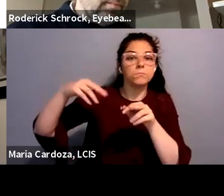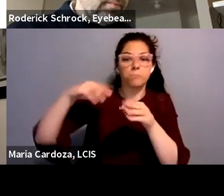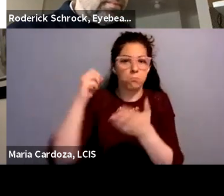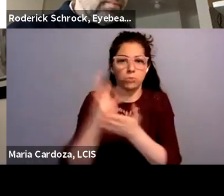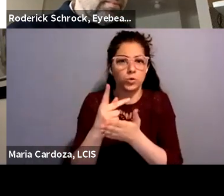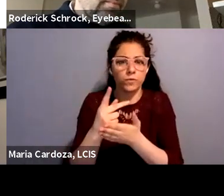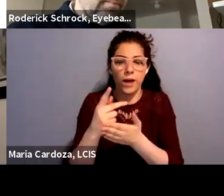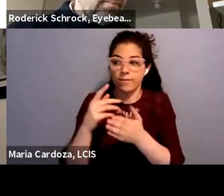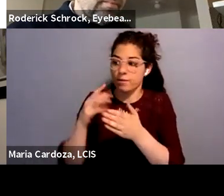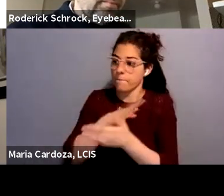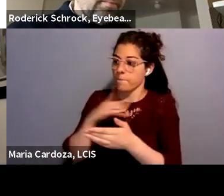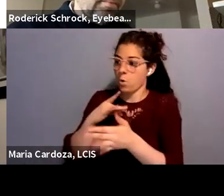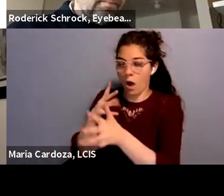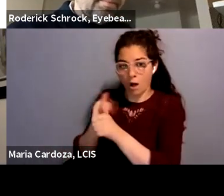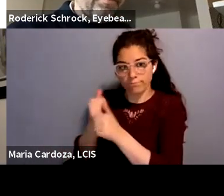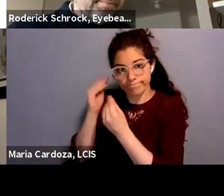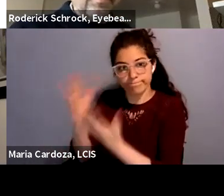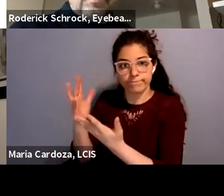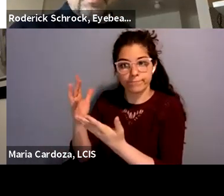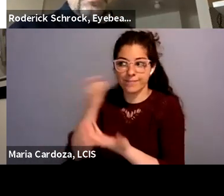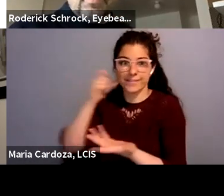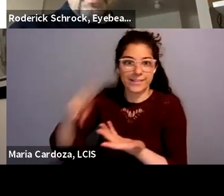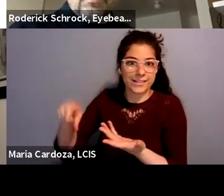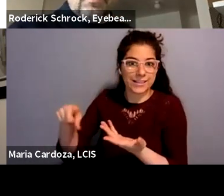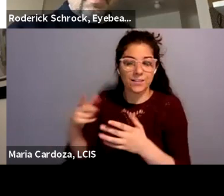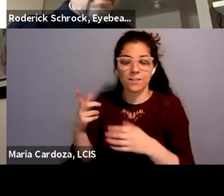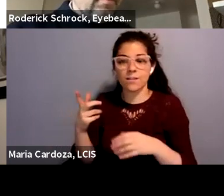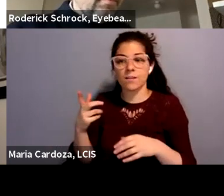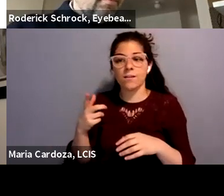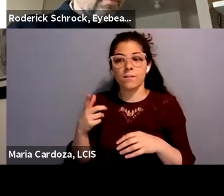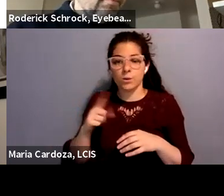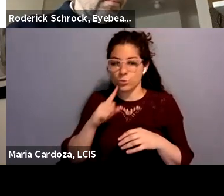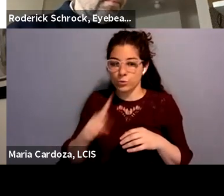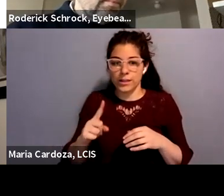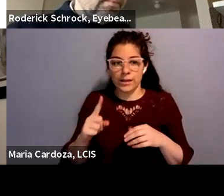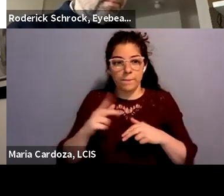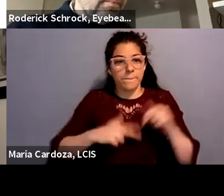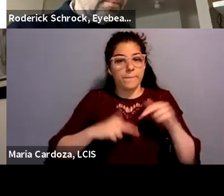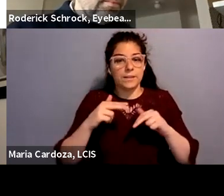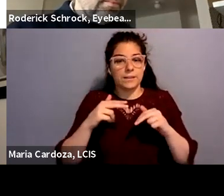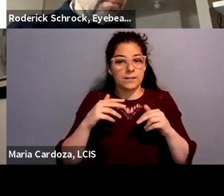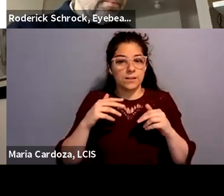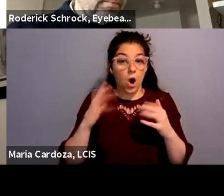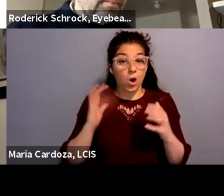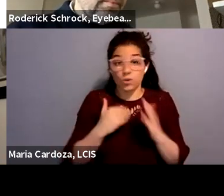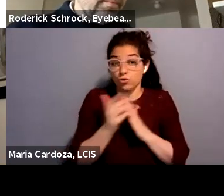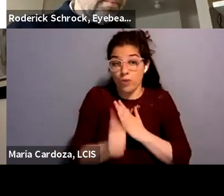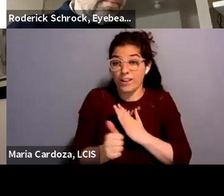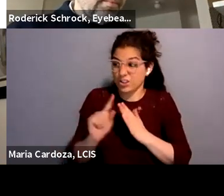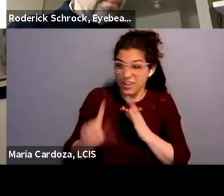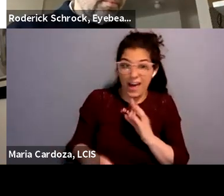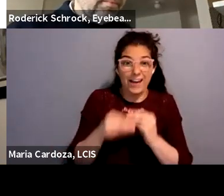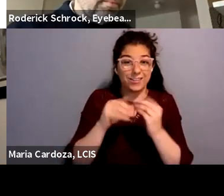greater board up to date as necessary, but it was really building off of the strength and